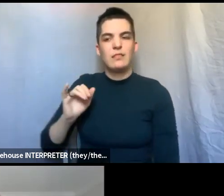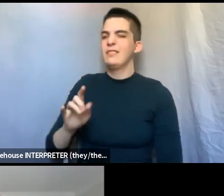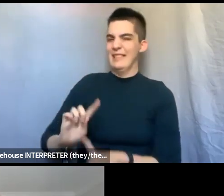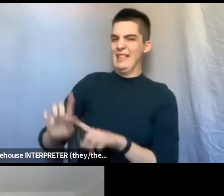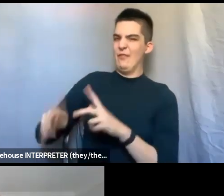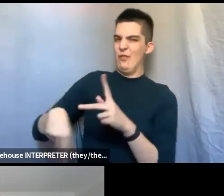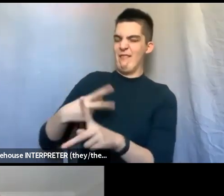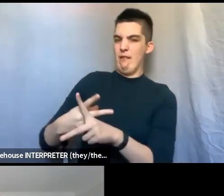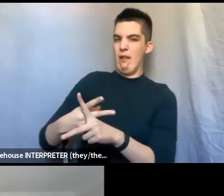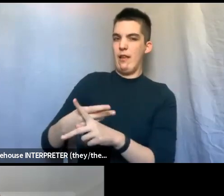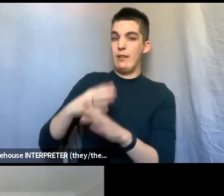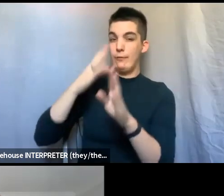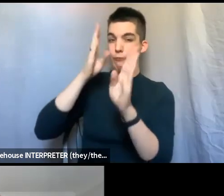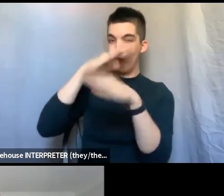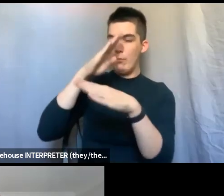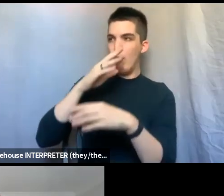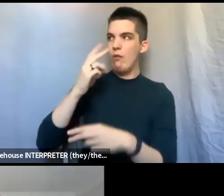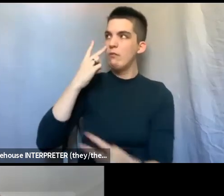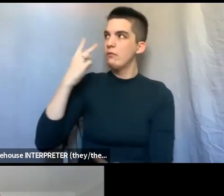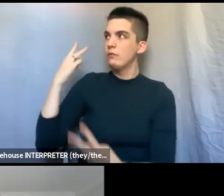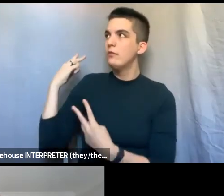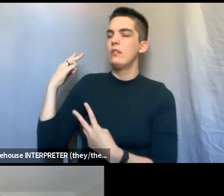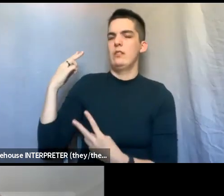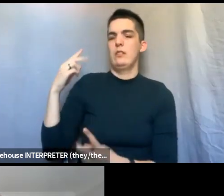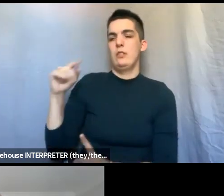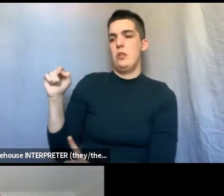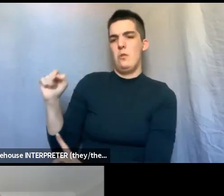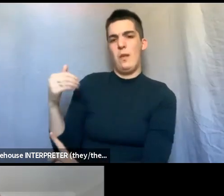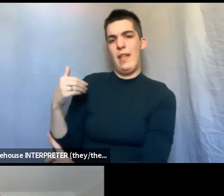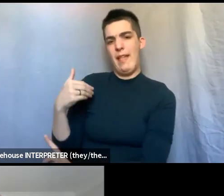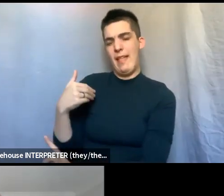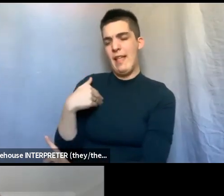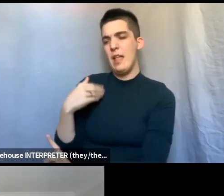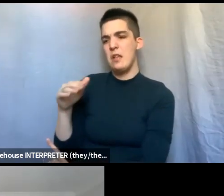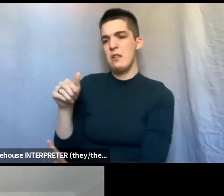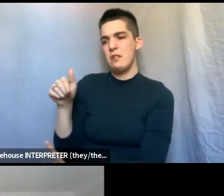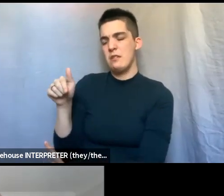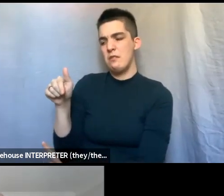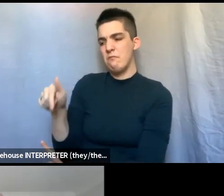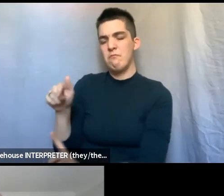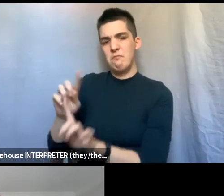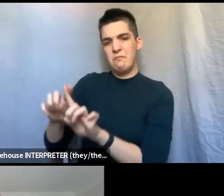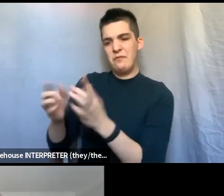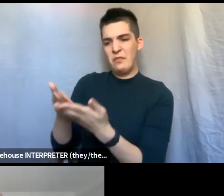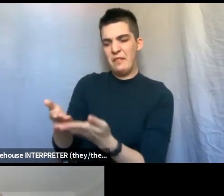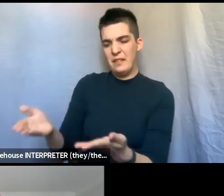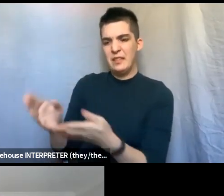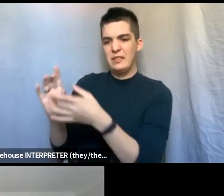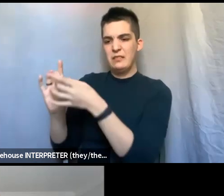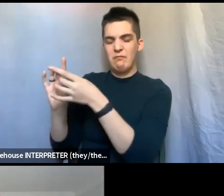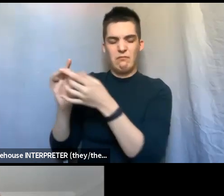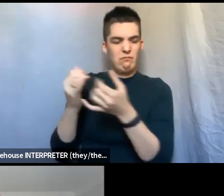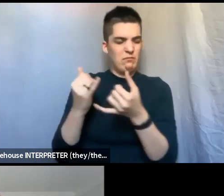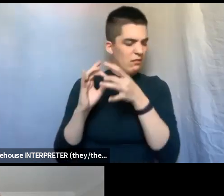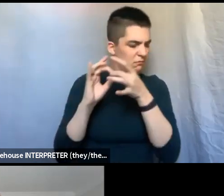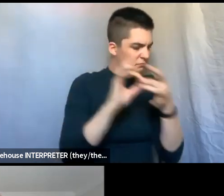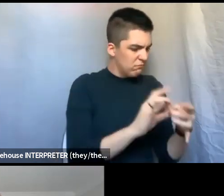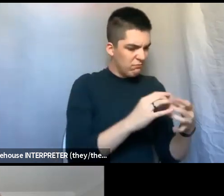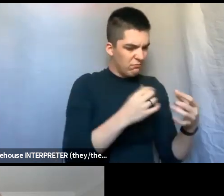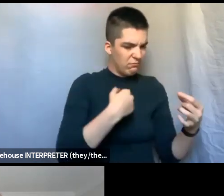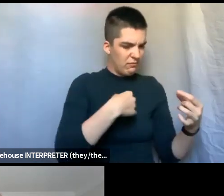What he had was things that we don't have so much access to: religion, faith, deep family ties, loving